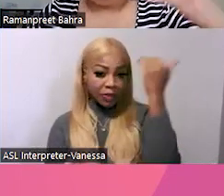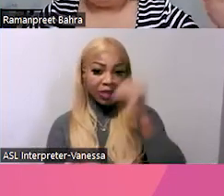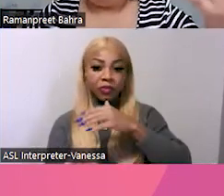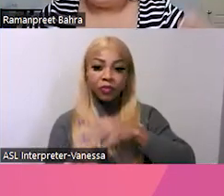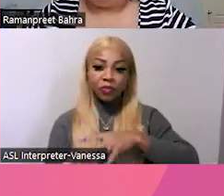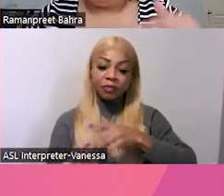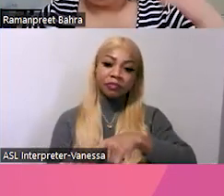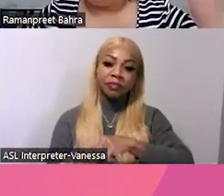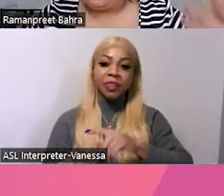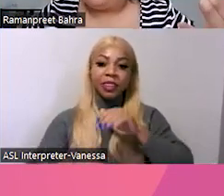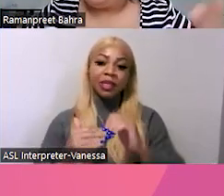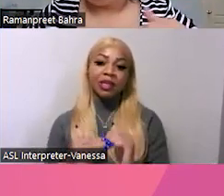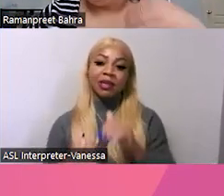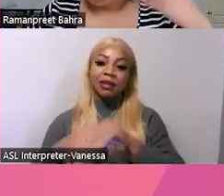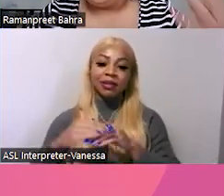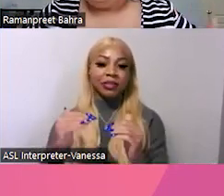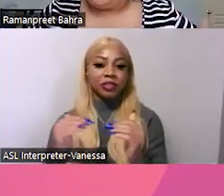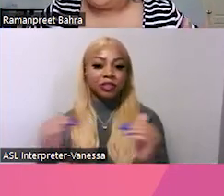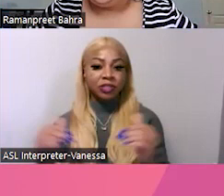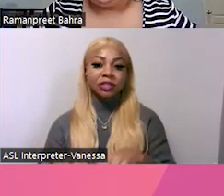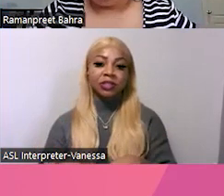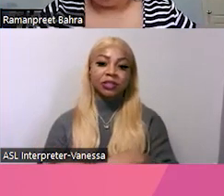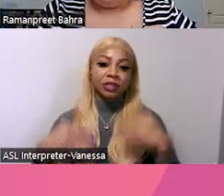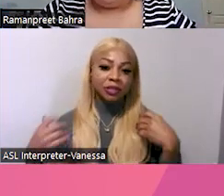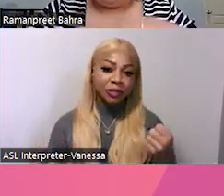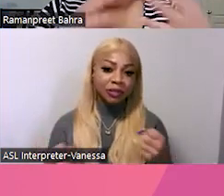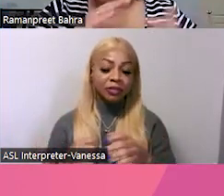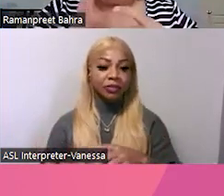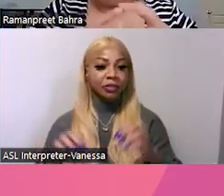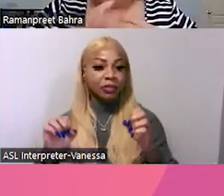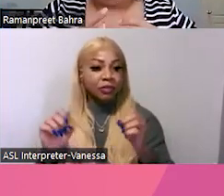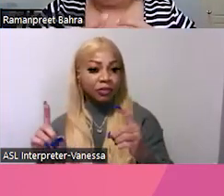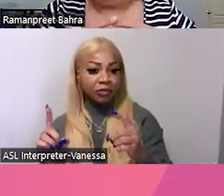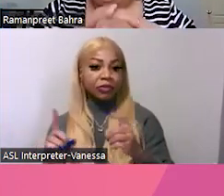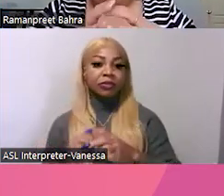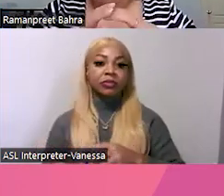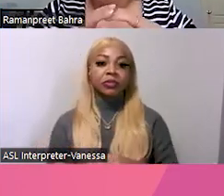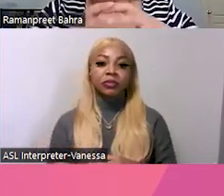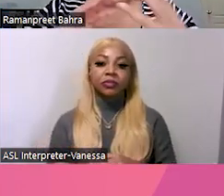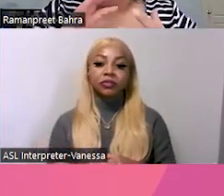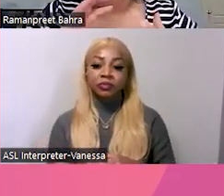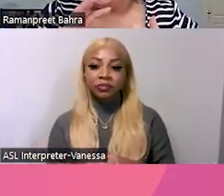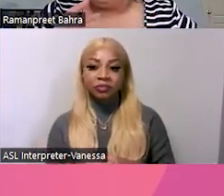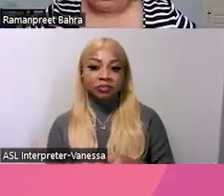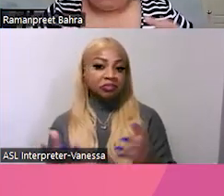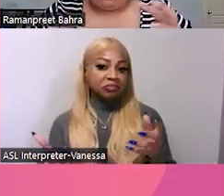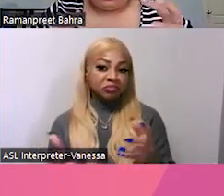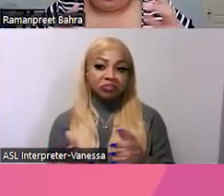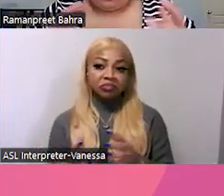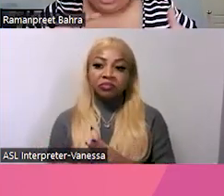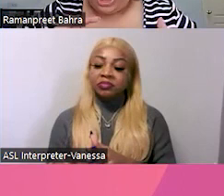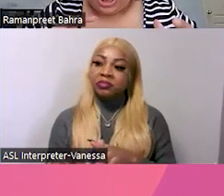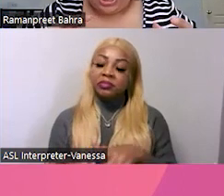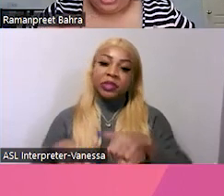access justice, health, education when it comes to their location, right? And we think